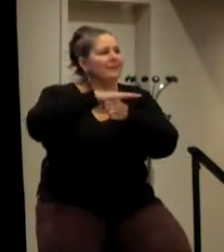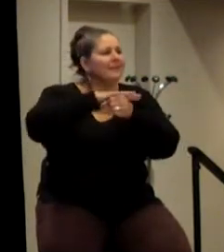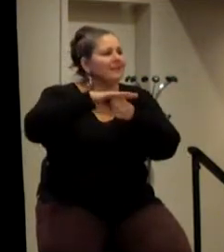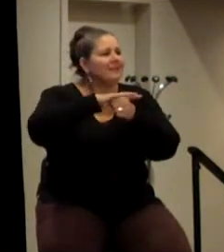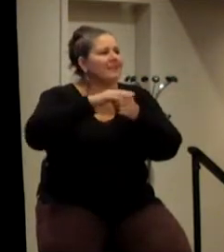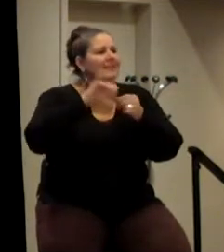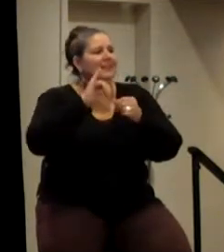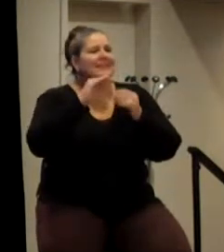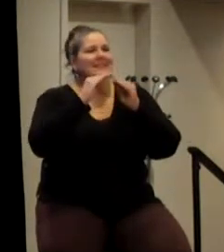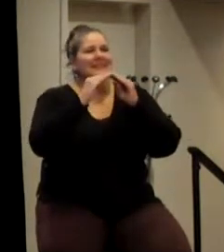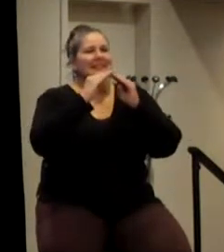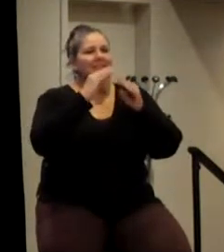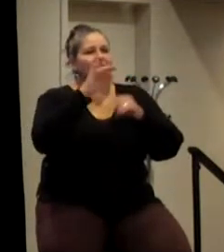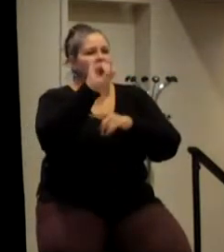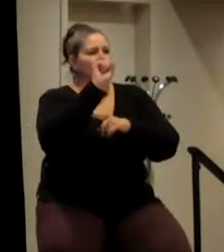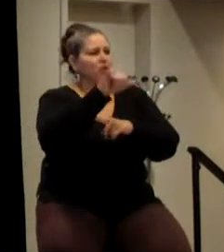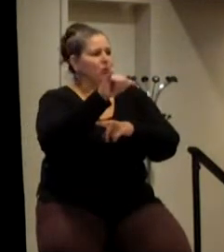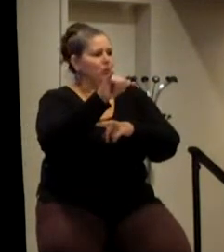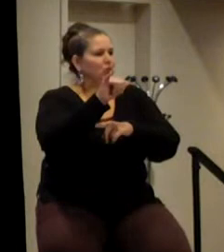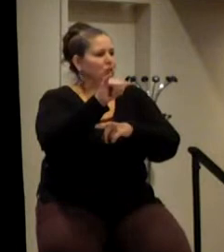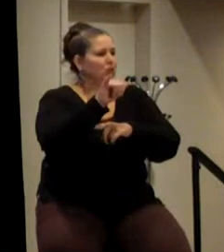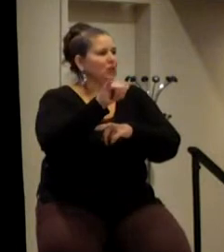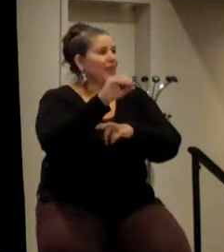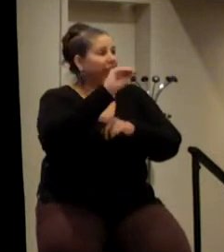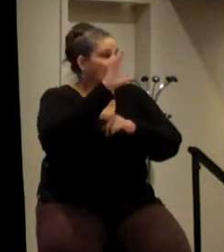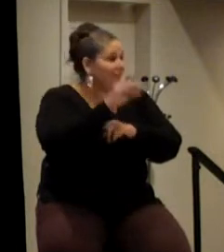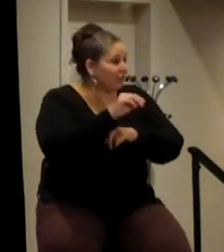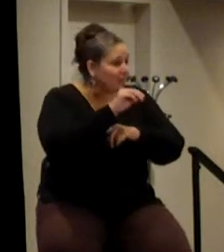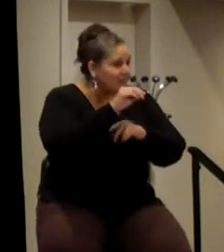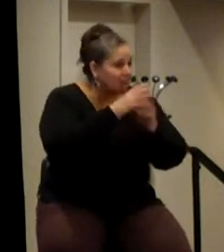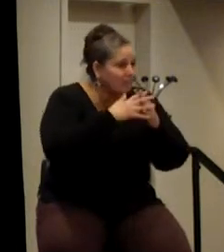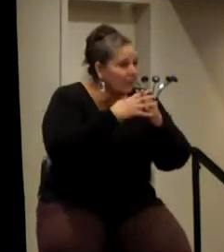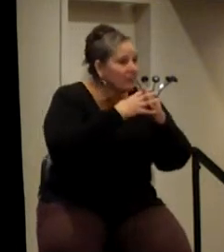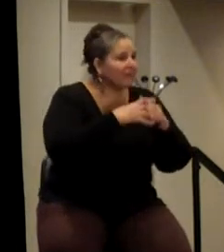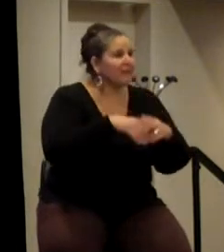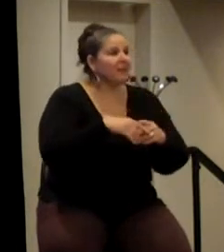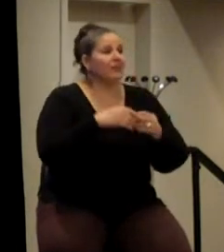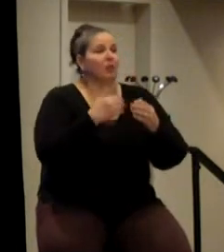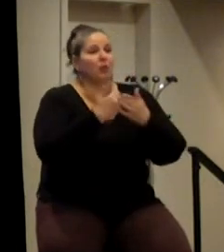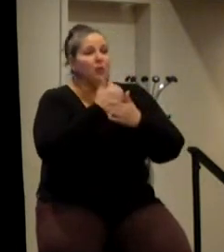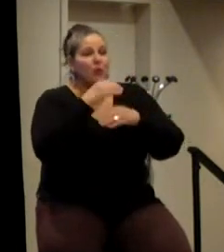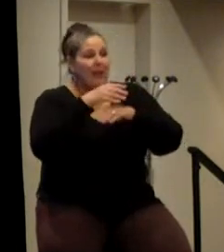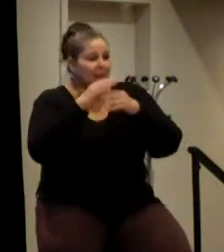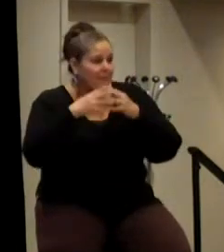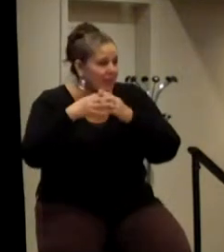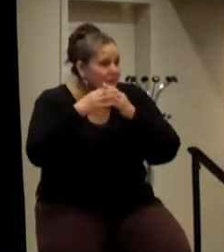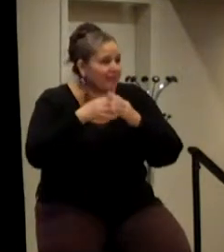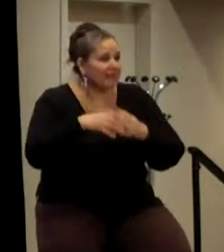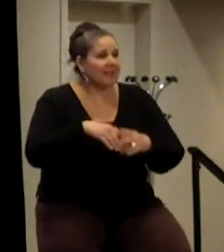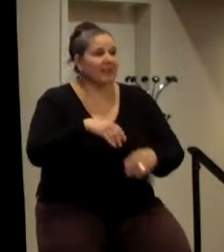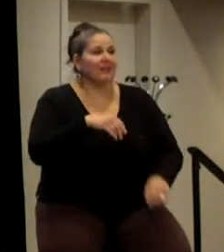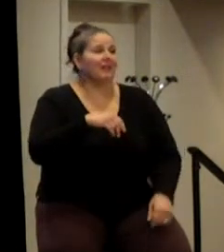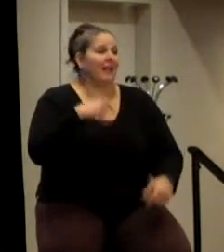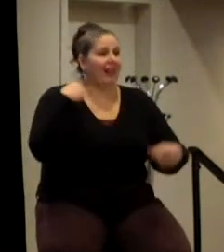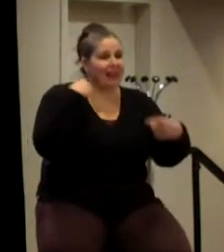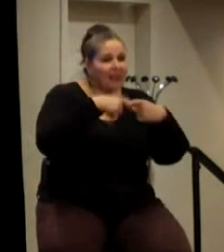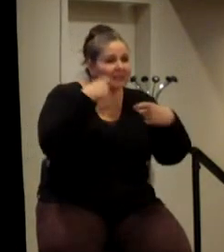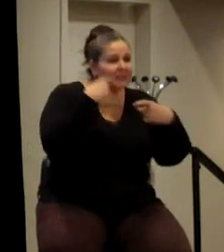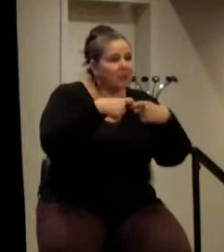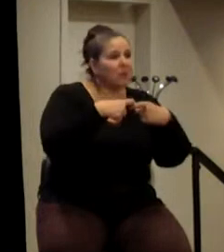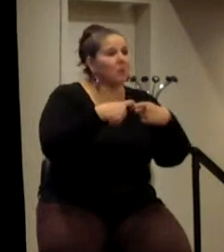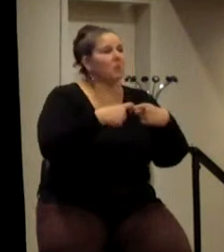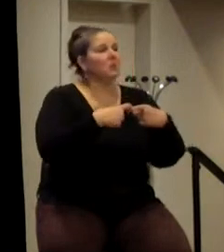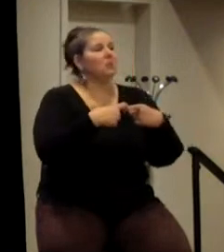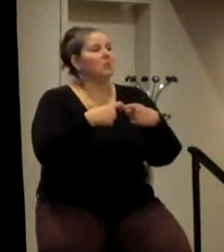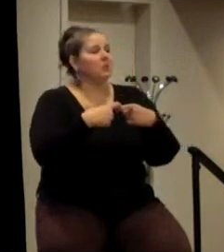communities, our new American communities, our Latino and Hispanic communities, intentionally to go there so we